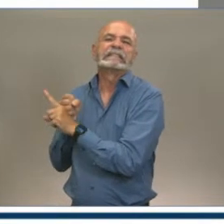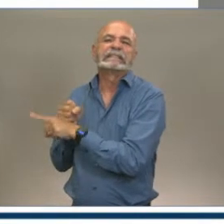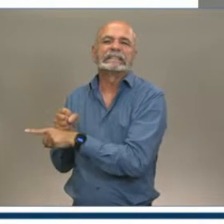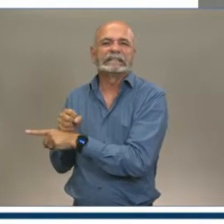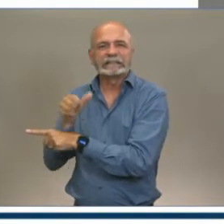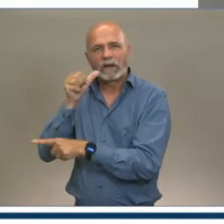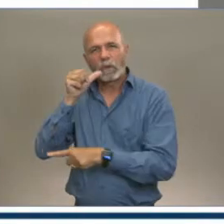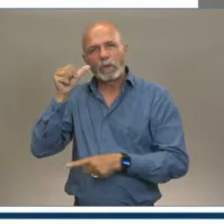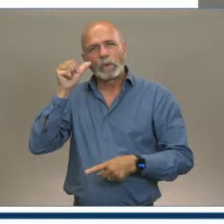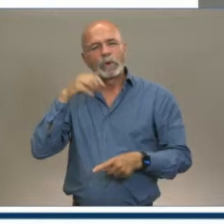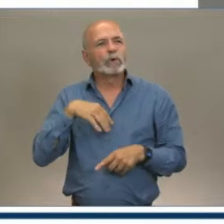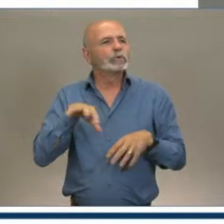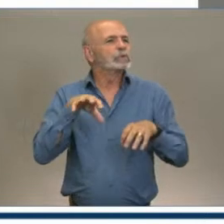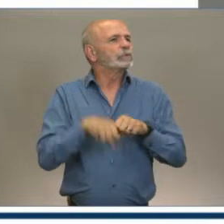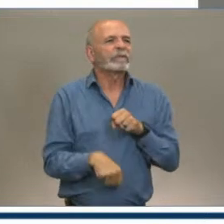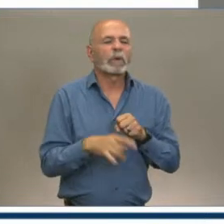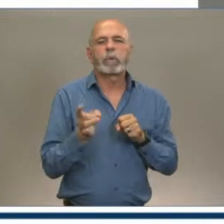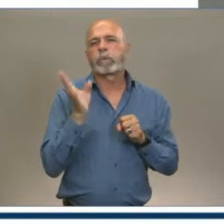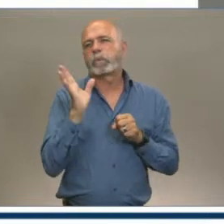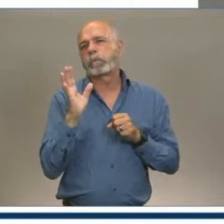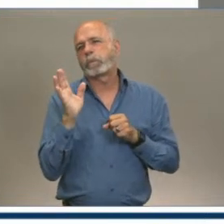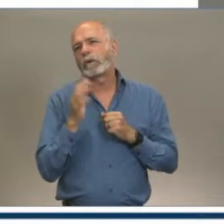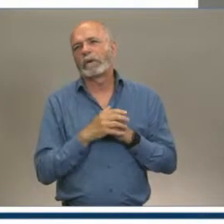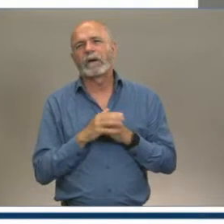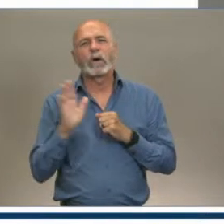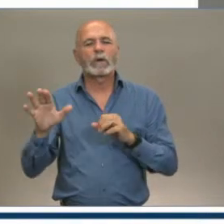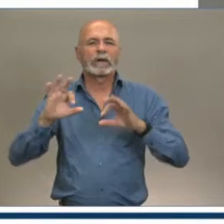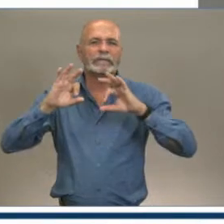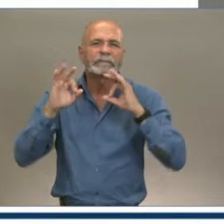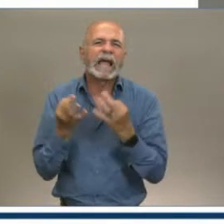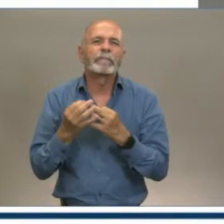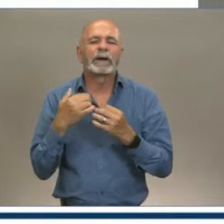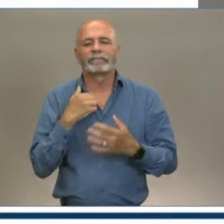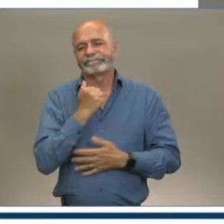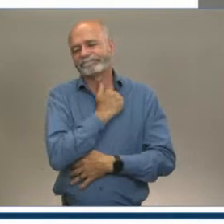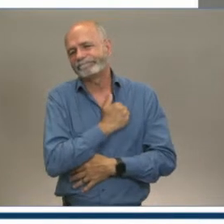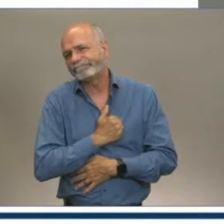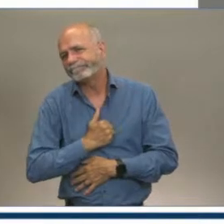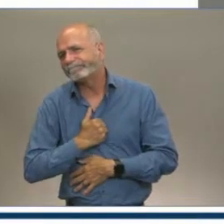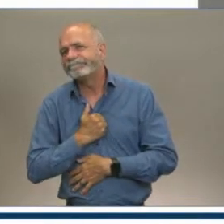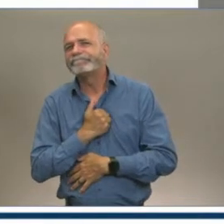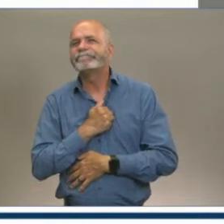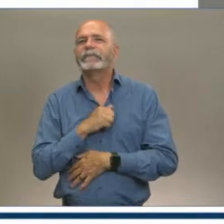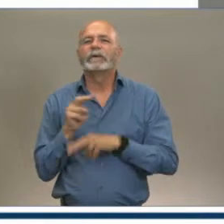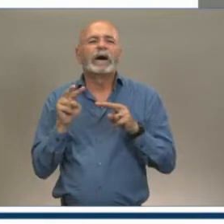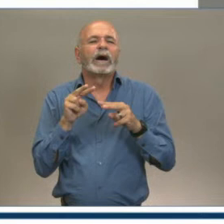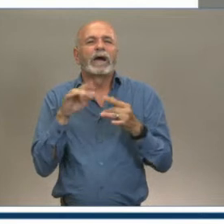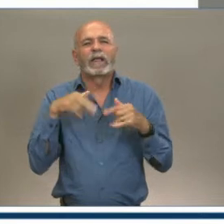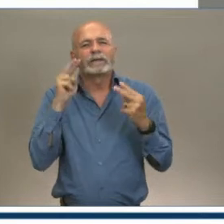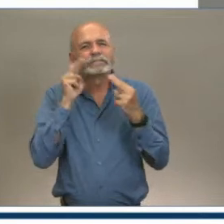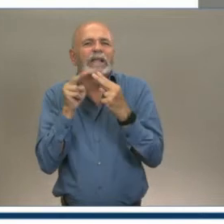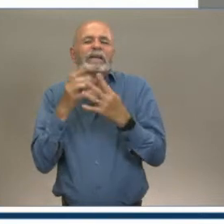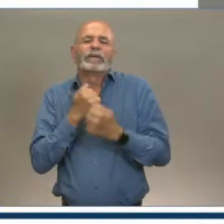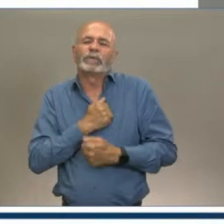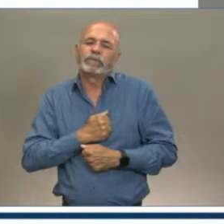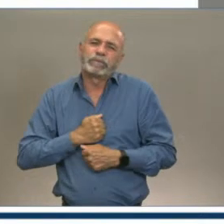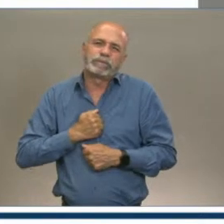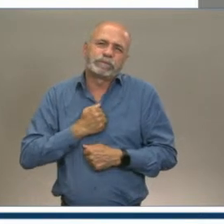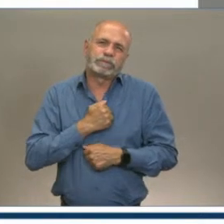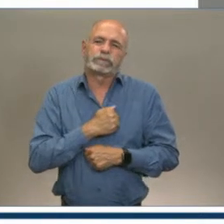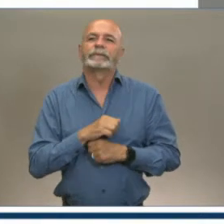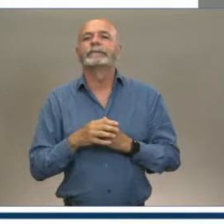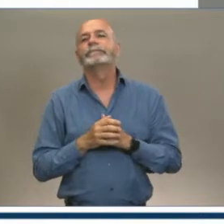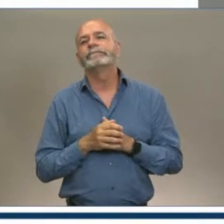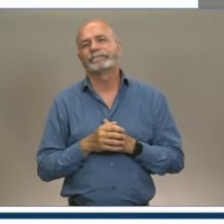offer my sincere condolences to the loved ones who are grieving. This is a reminder that while numbers look